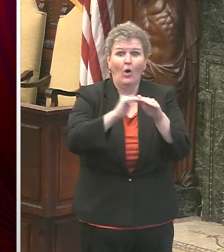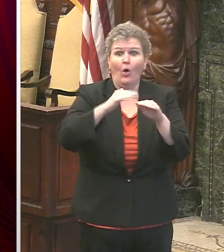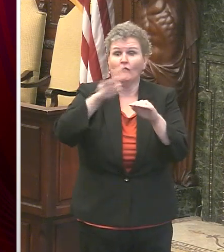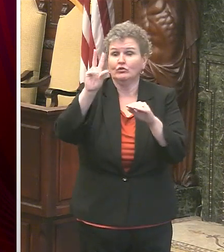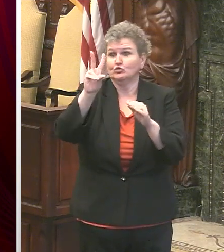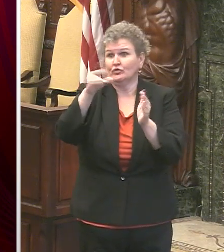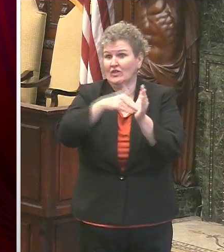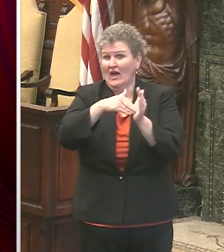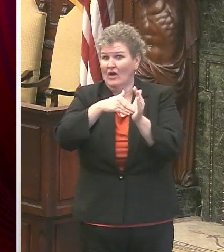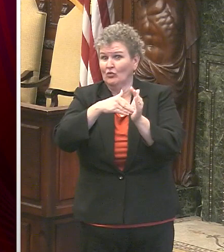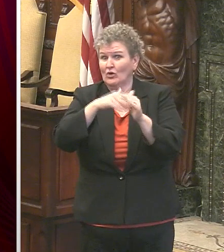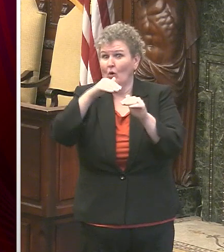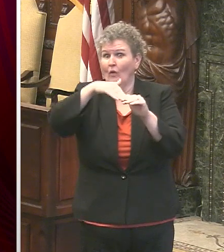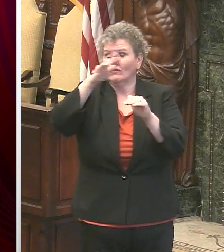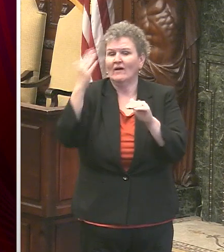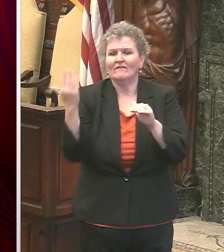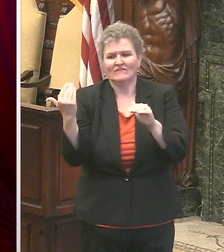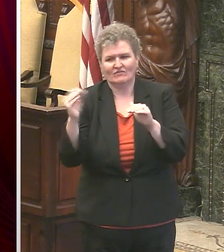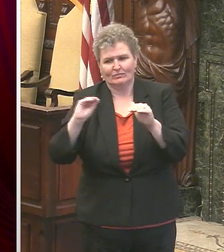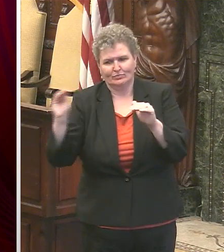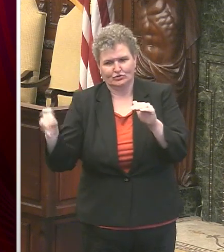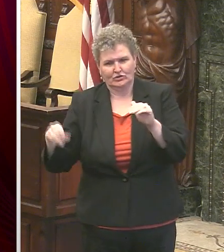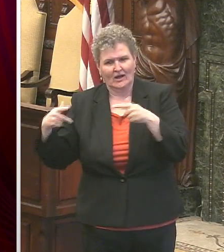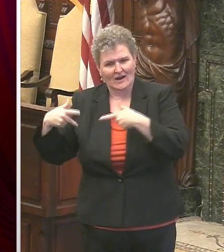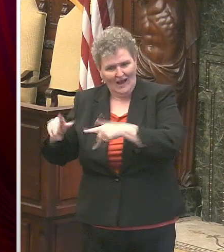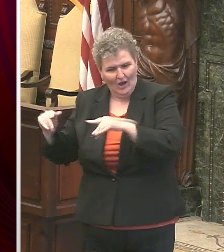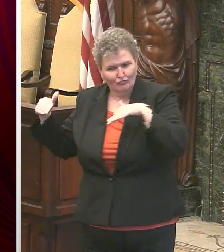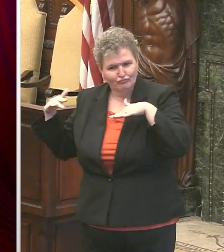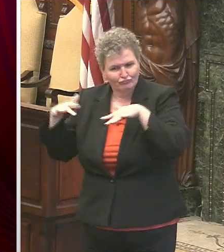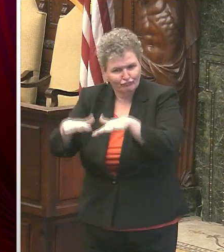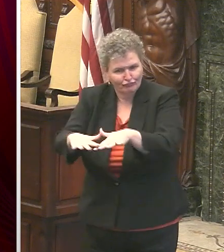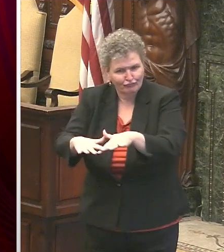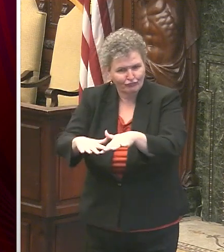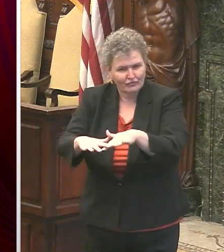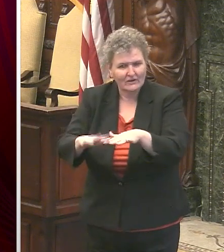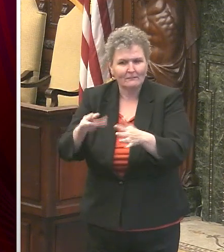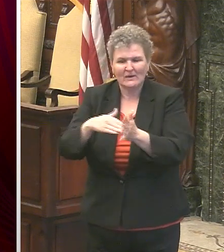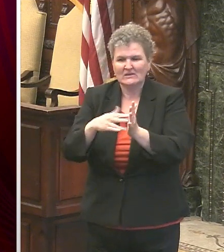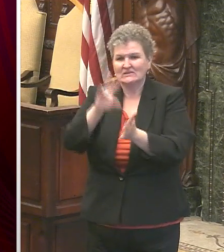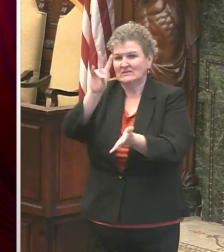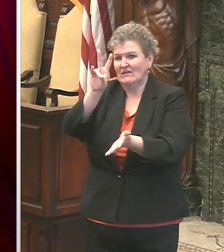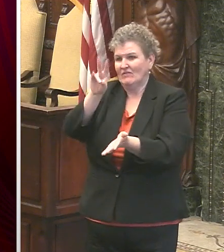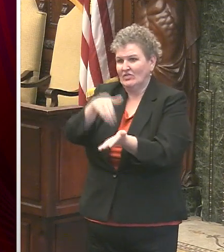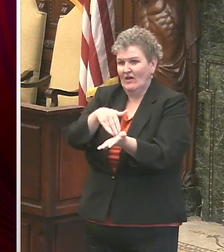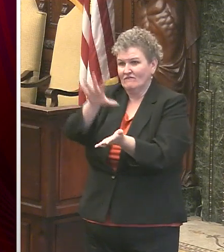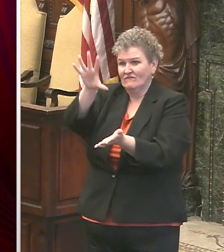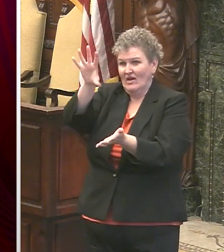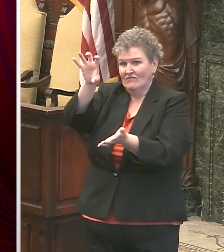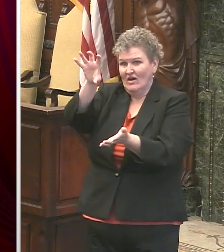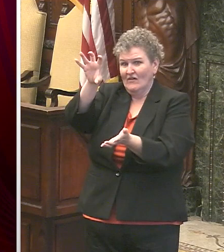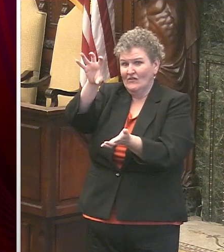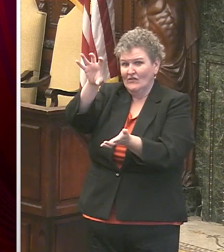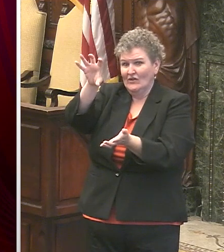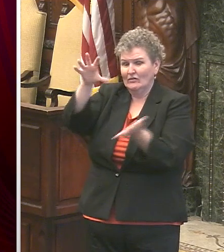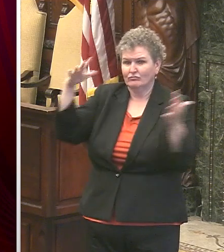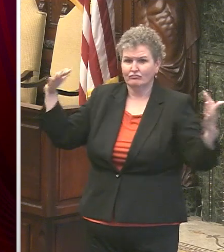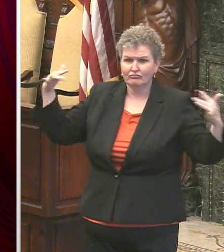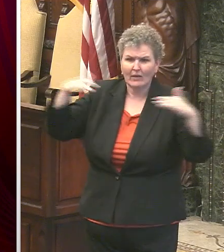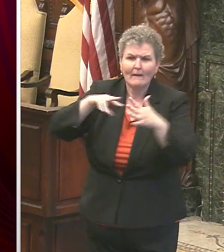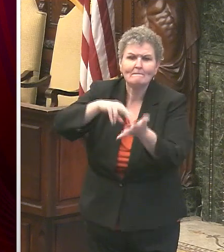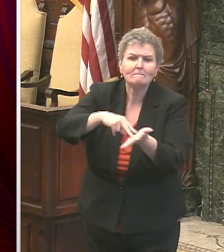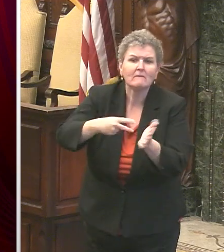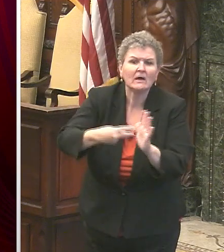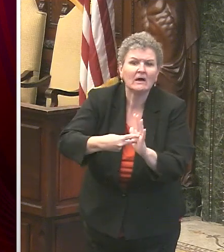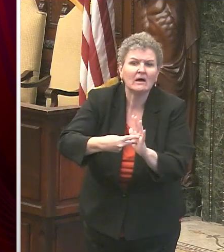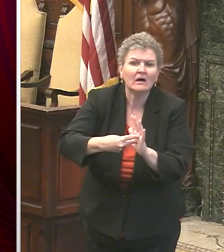allow 15%, up to a total of 7,500 people. So what does this mean? That means an outdoor